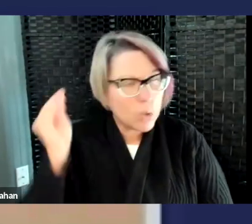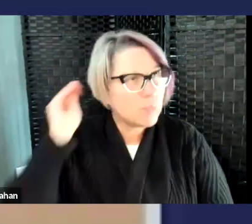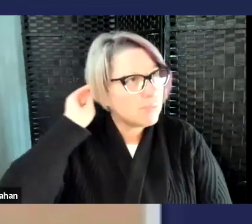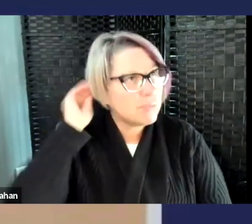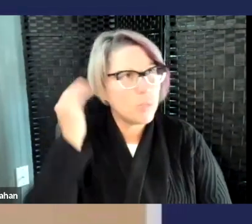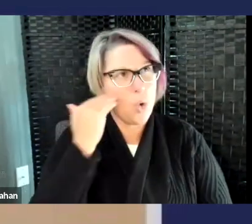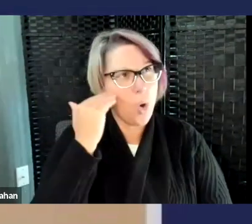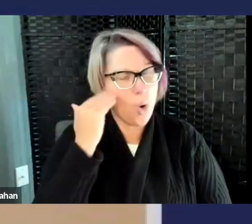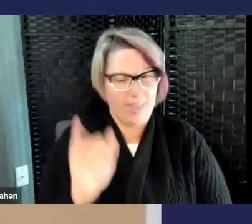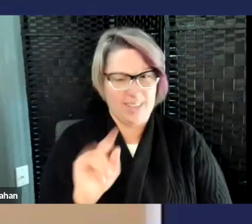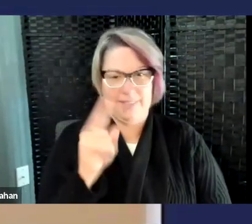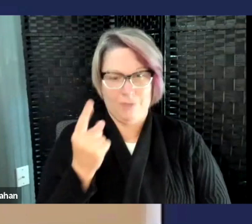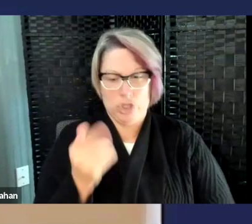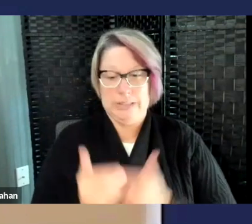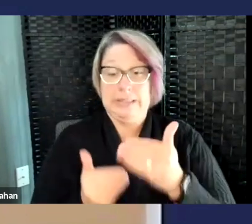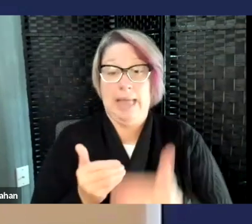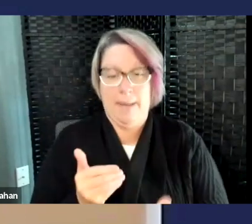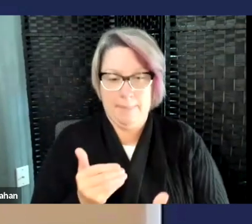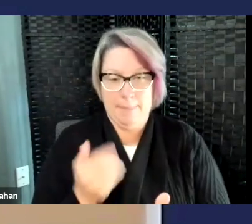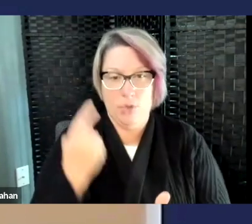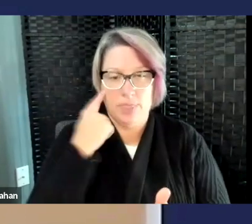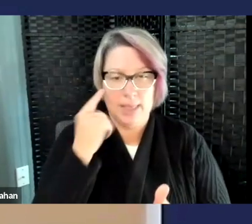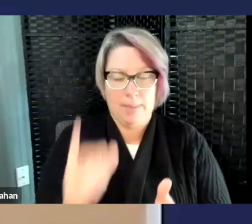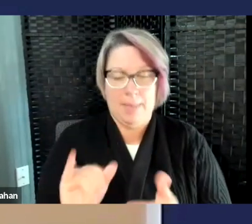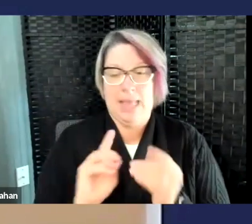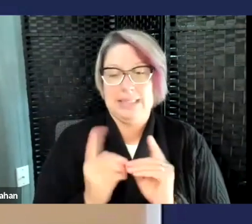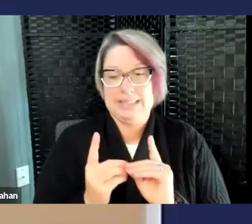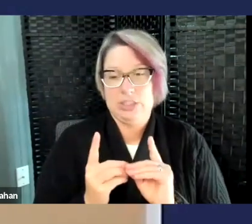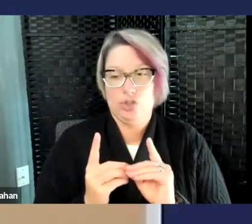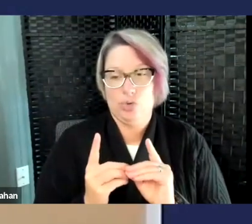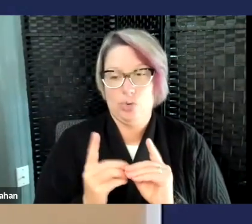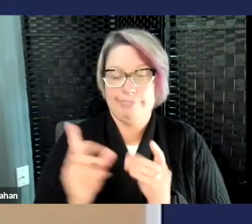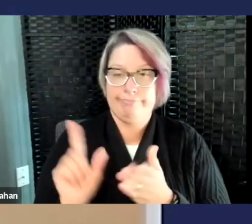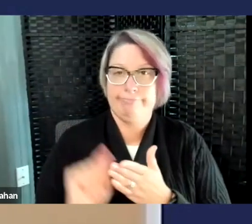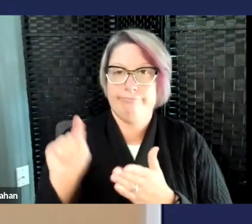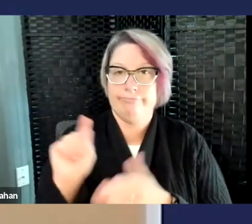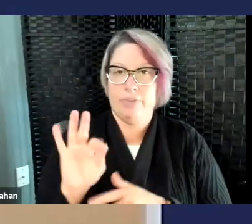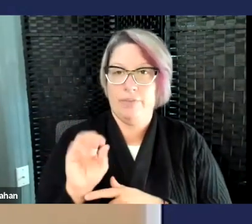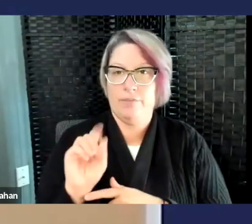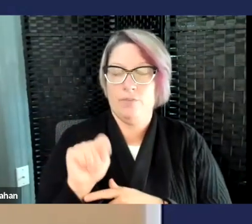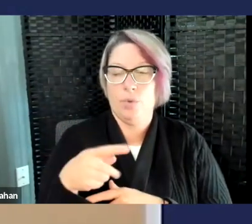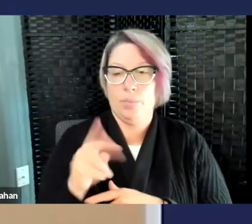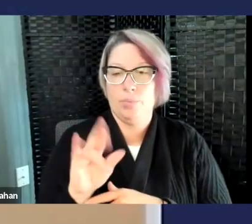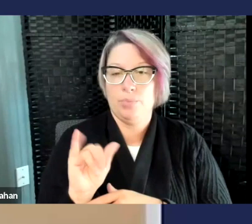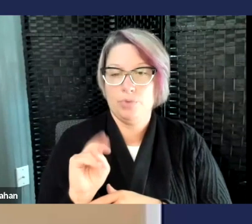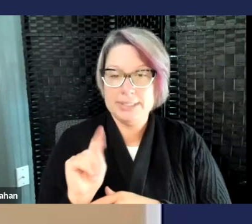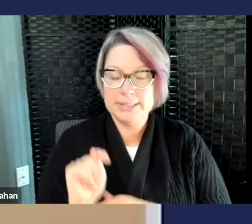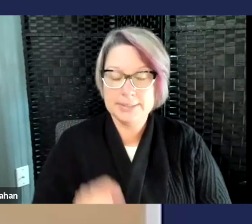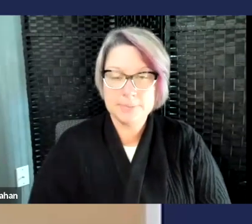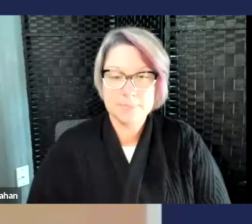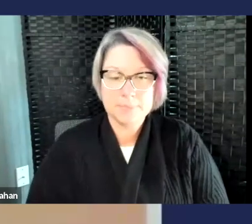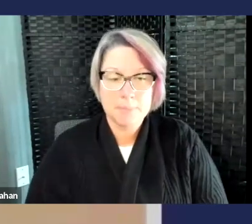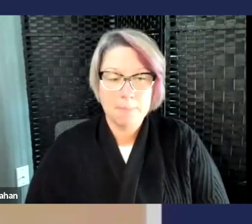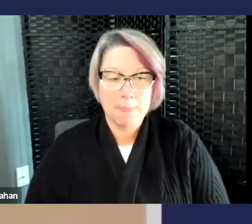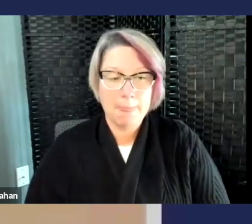step in thinking about our digital footprints. So I love it. You guys are already on this. This is fantastic. Okay. All